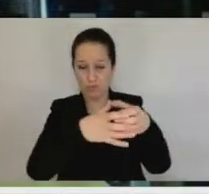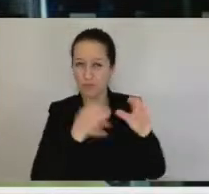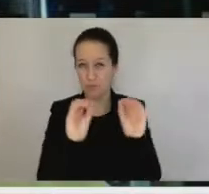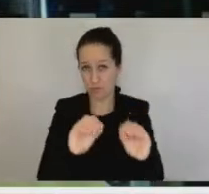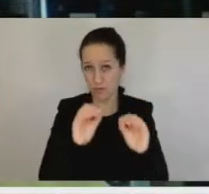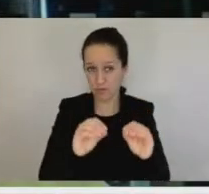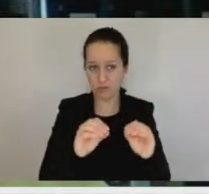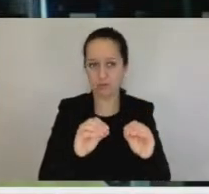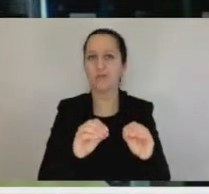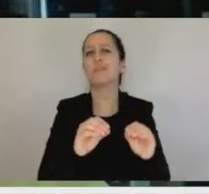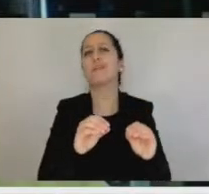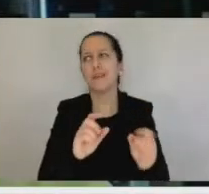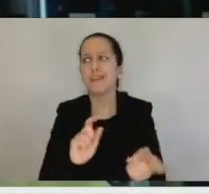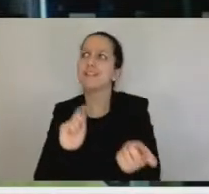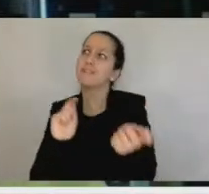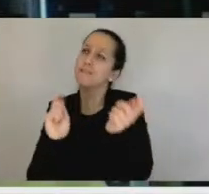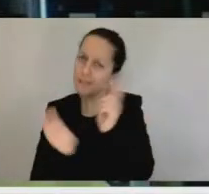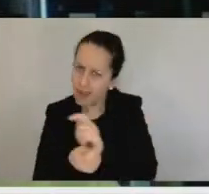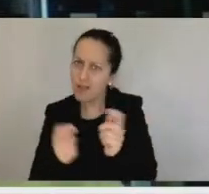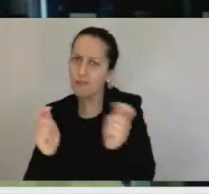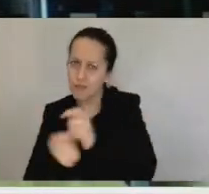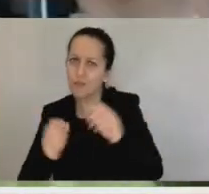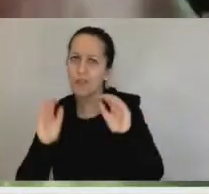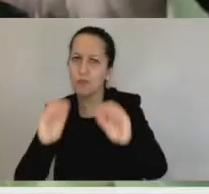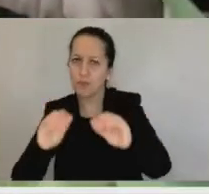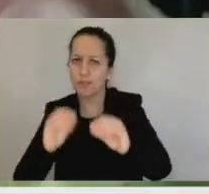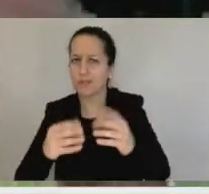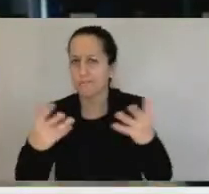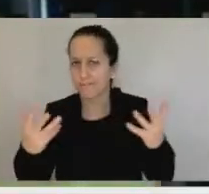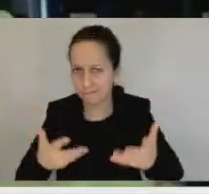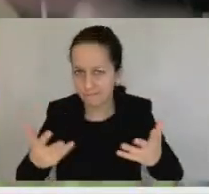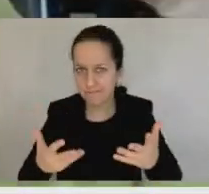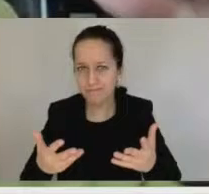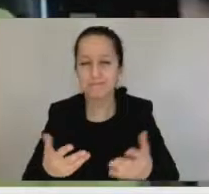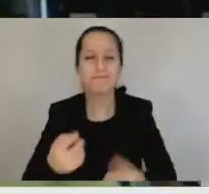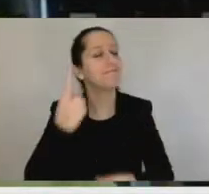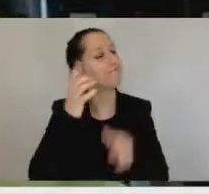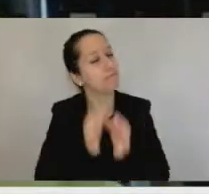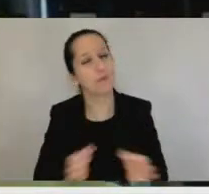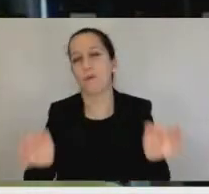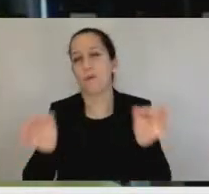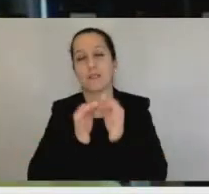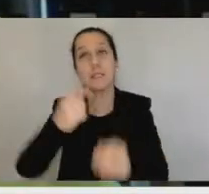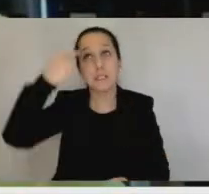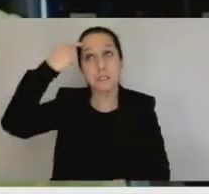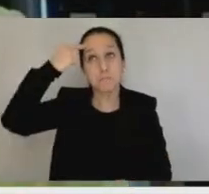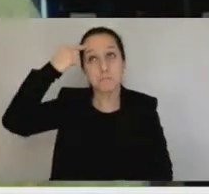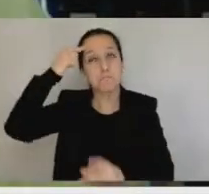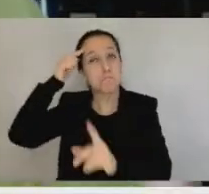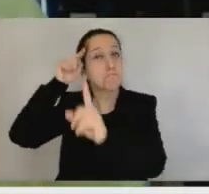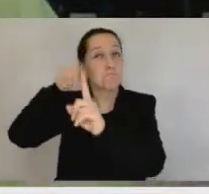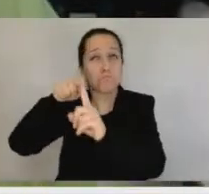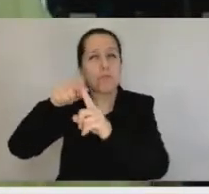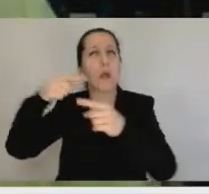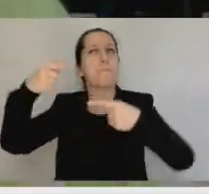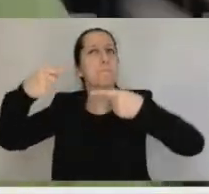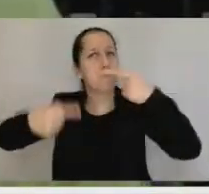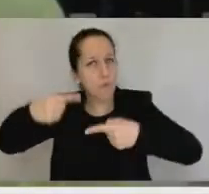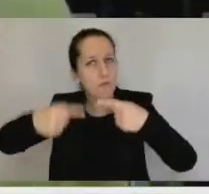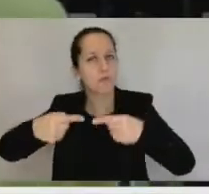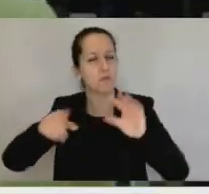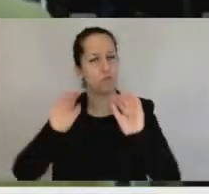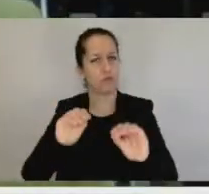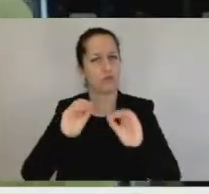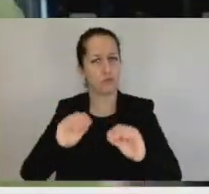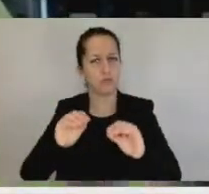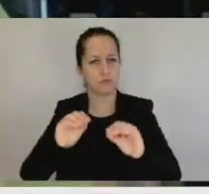and the necessary transformations in education. It's very important to think about educational policy